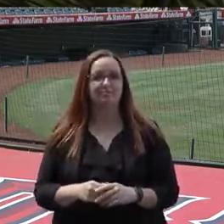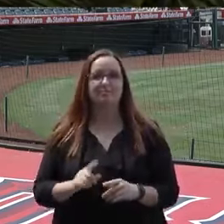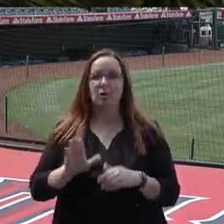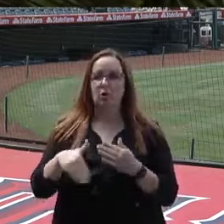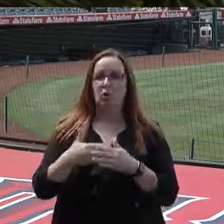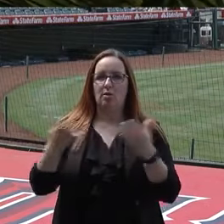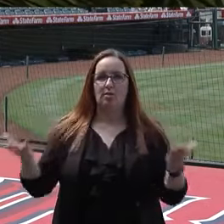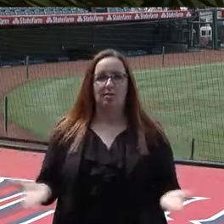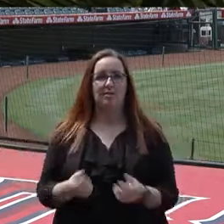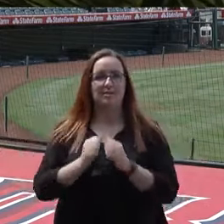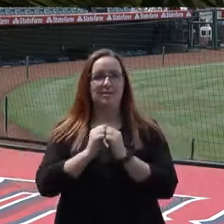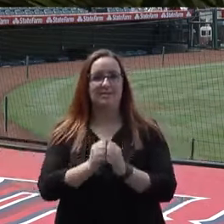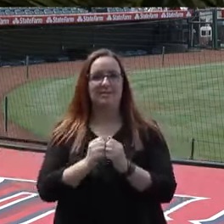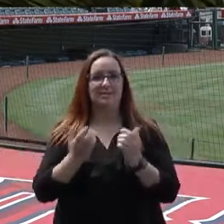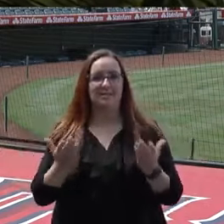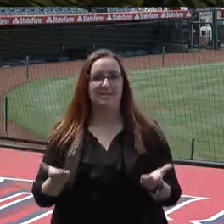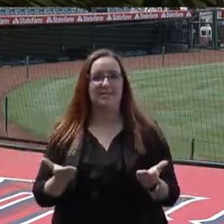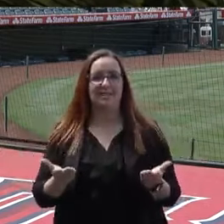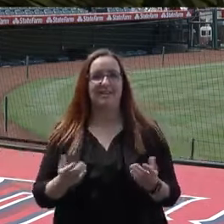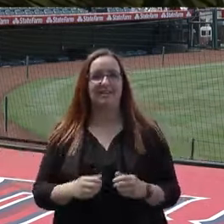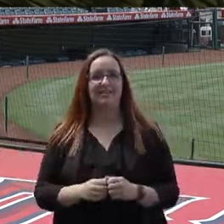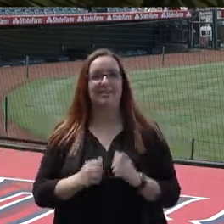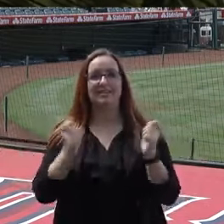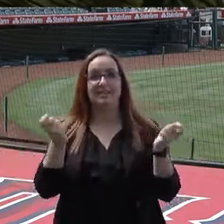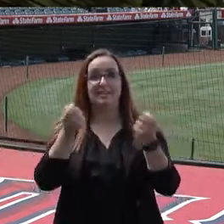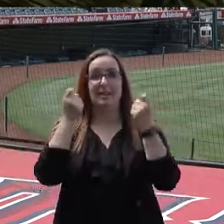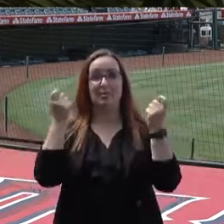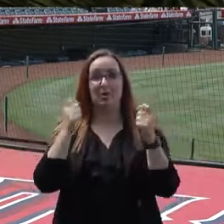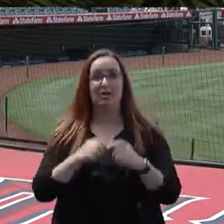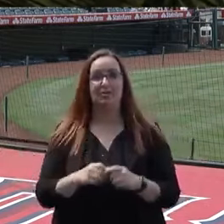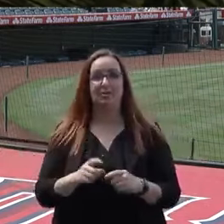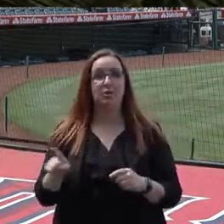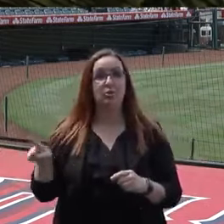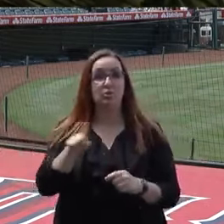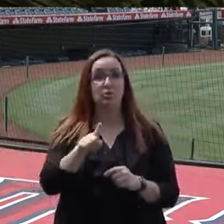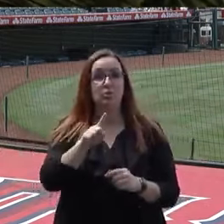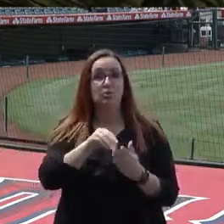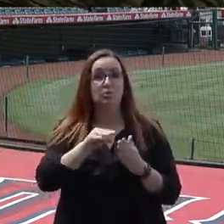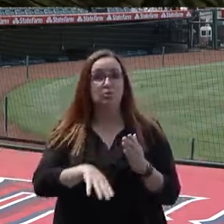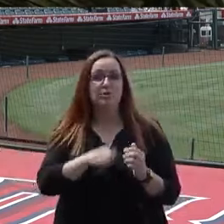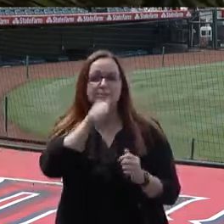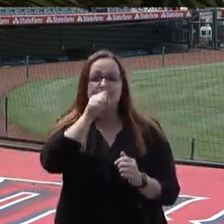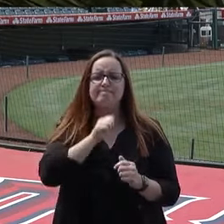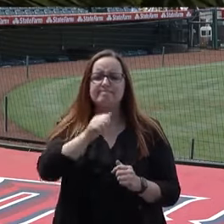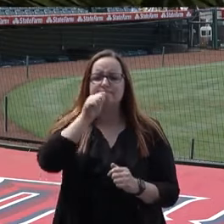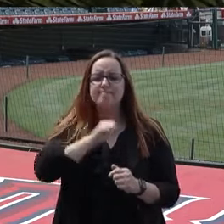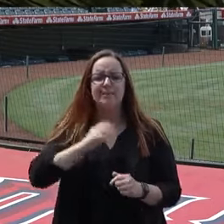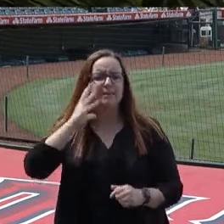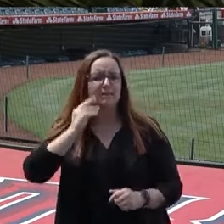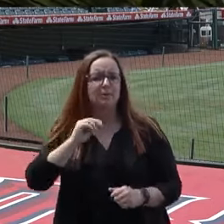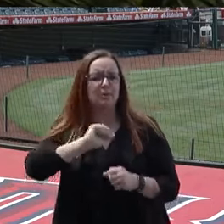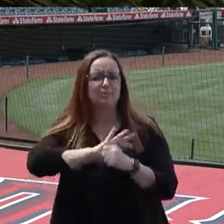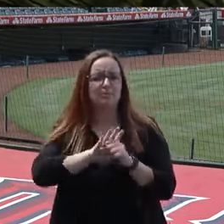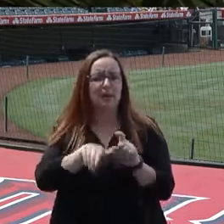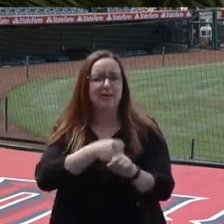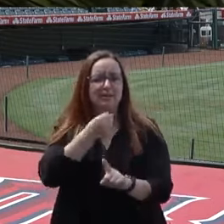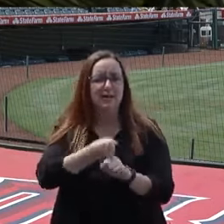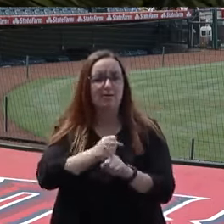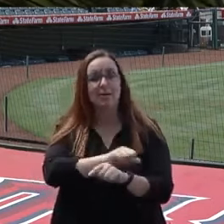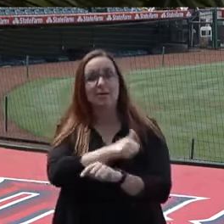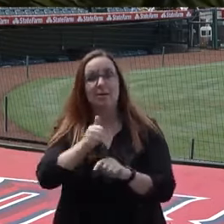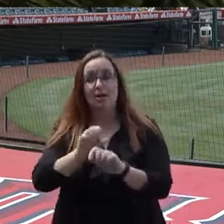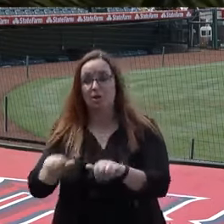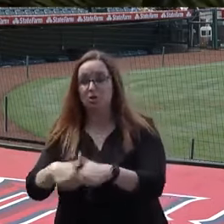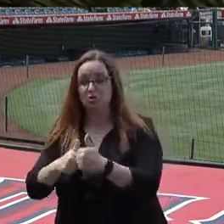here today to celebrate, the students who persevered through a pandemic and so many other challenges. You